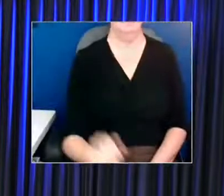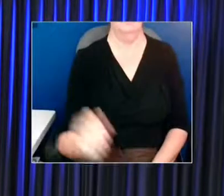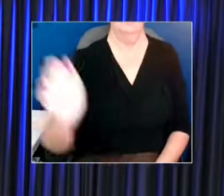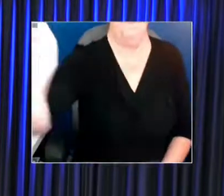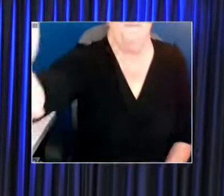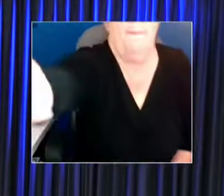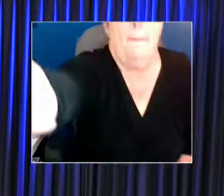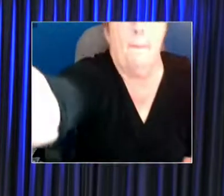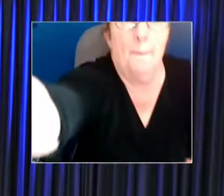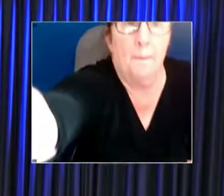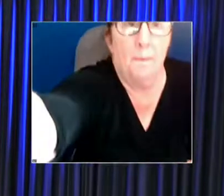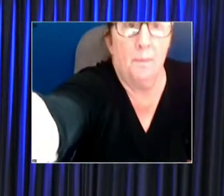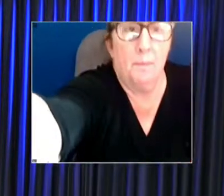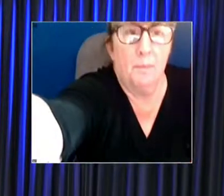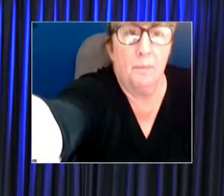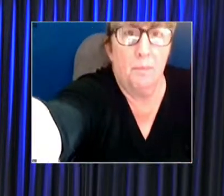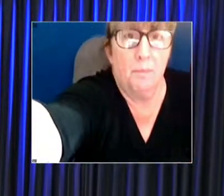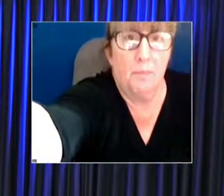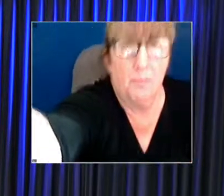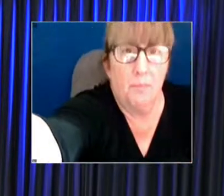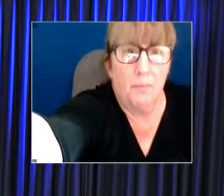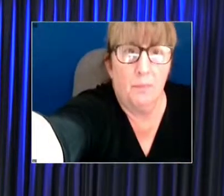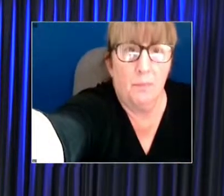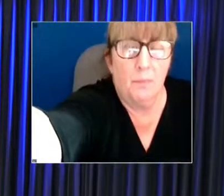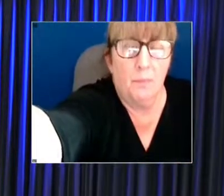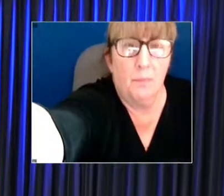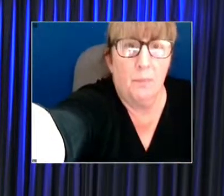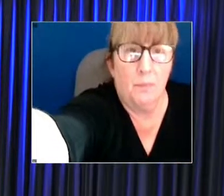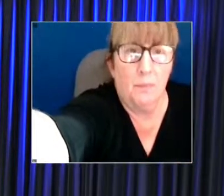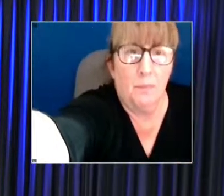Will you yeah, thank you.